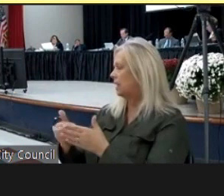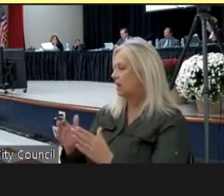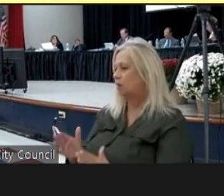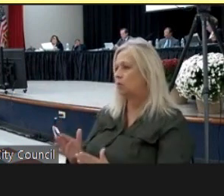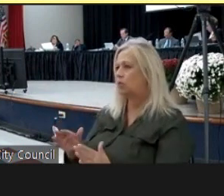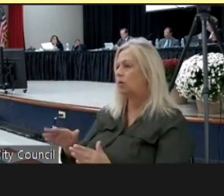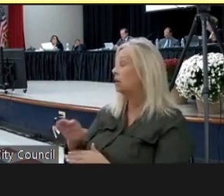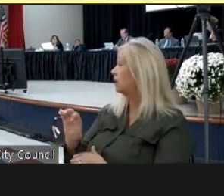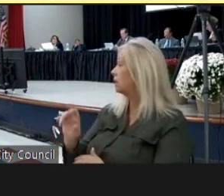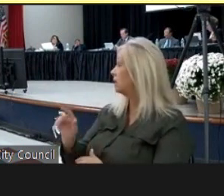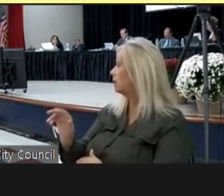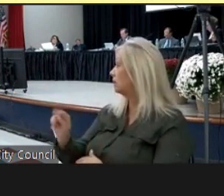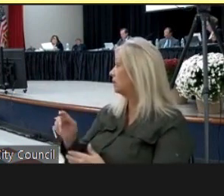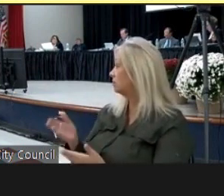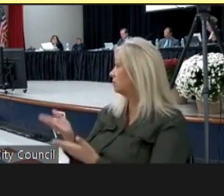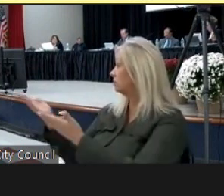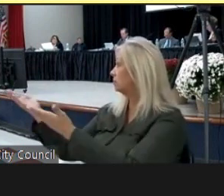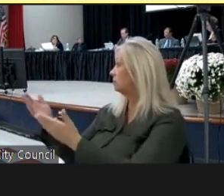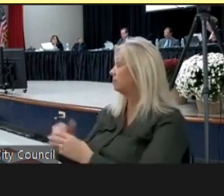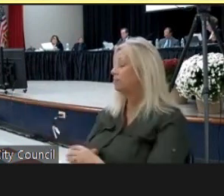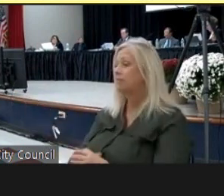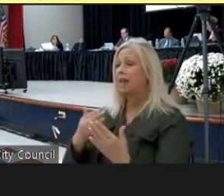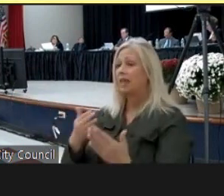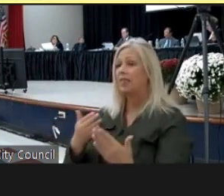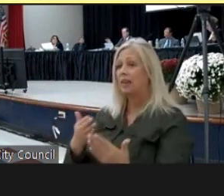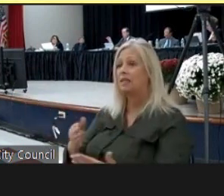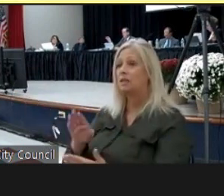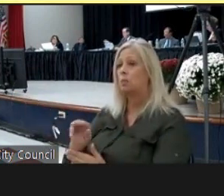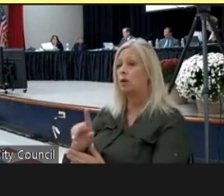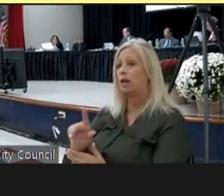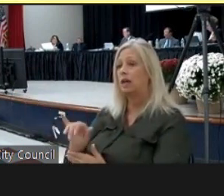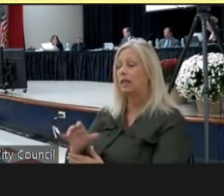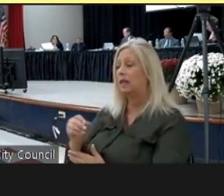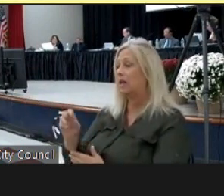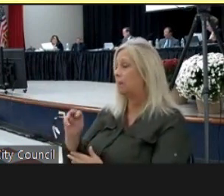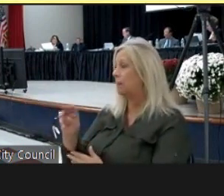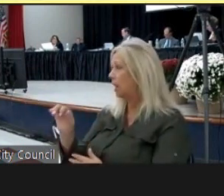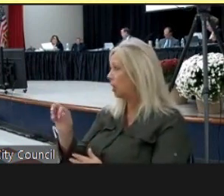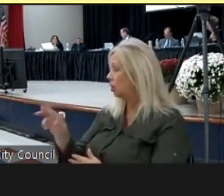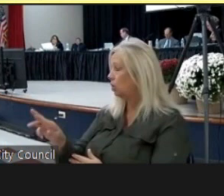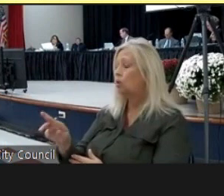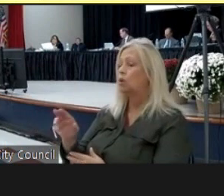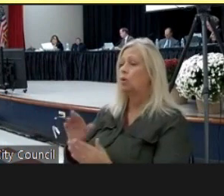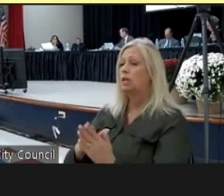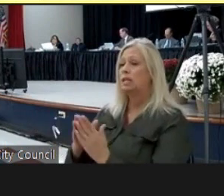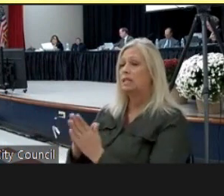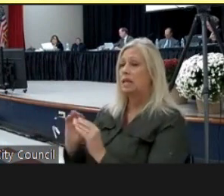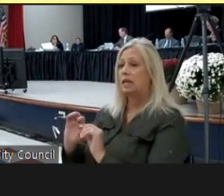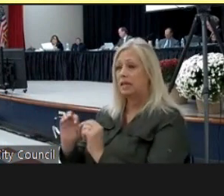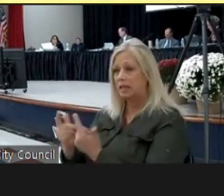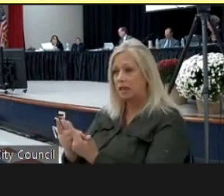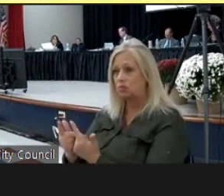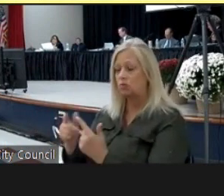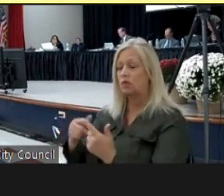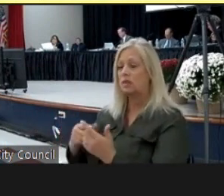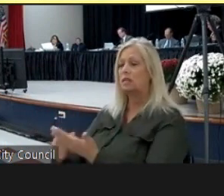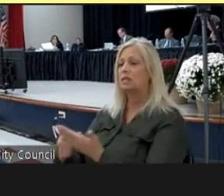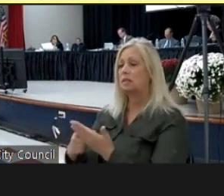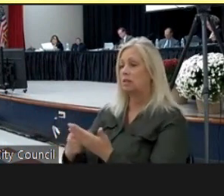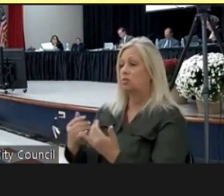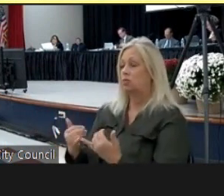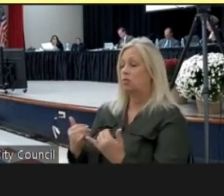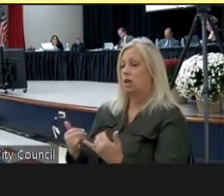Clint, it's all yours. Sure, thanks, Bradley. Thanks, Mayor, City Council. This discussion actually is